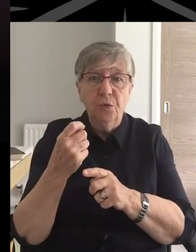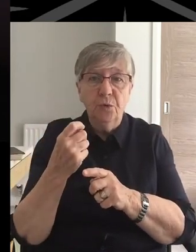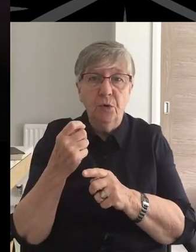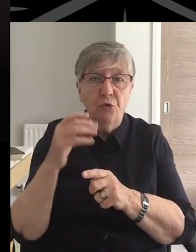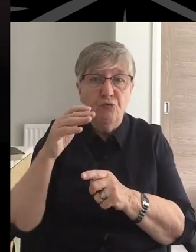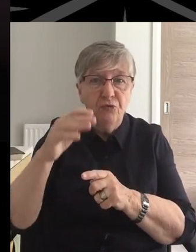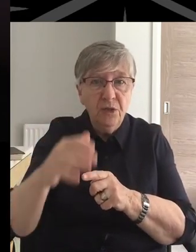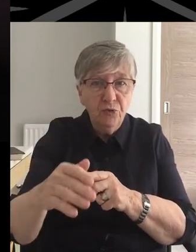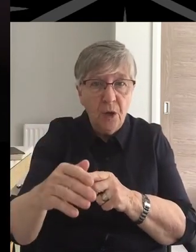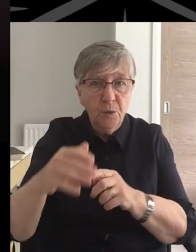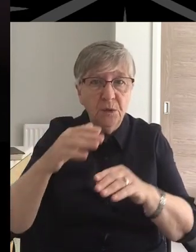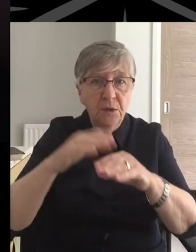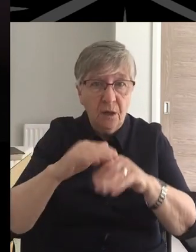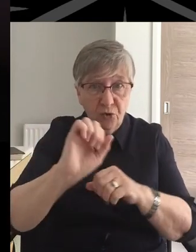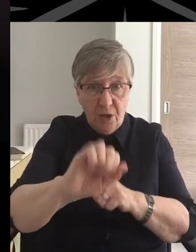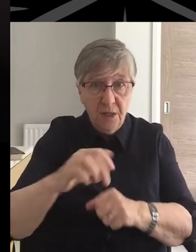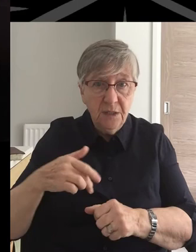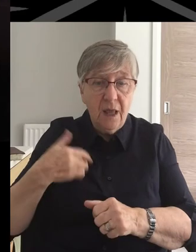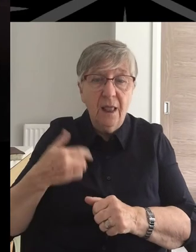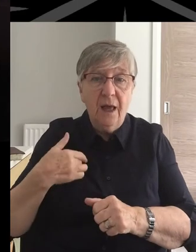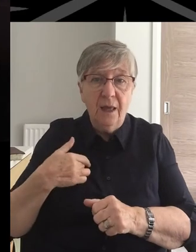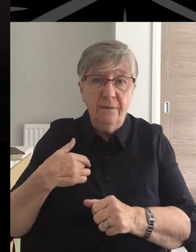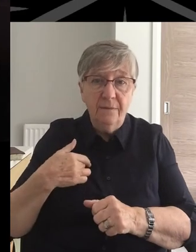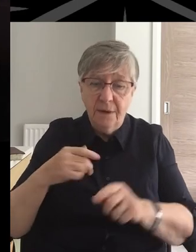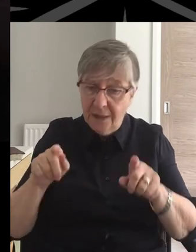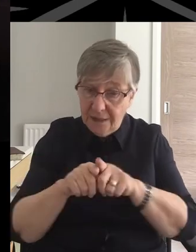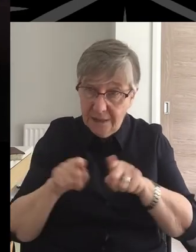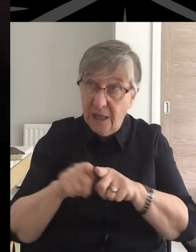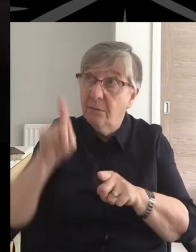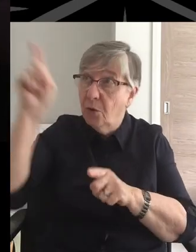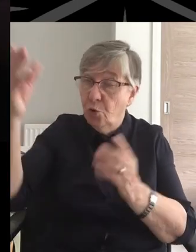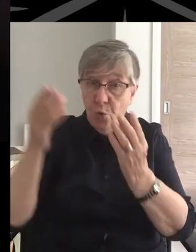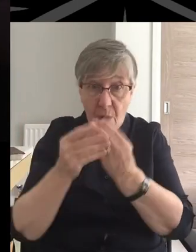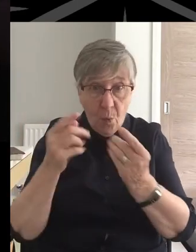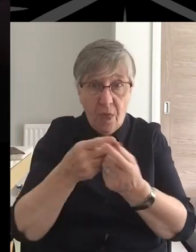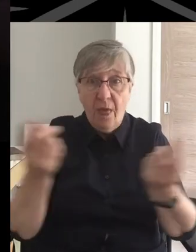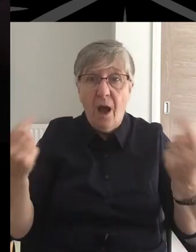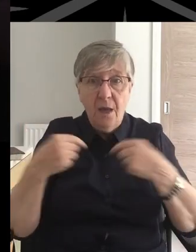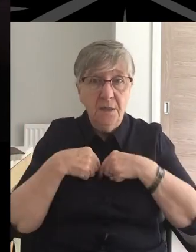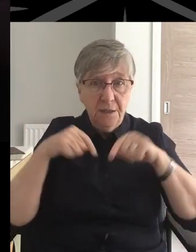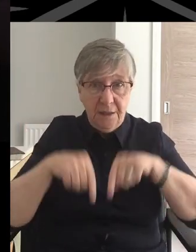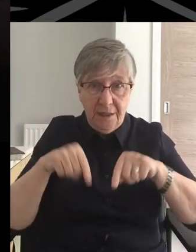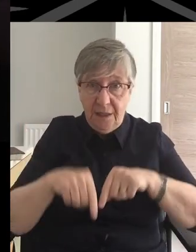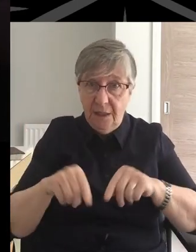reach out and touch his life, so you are with us wherever we are.